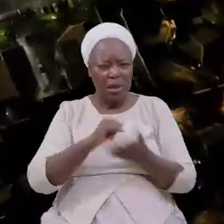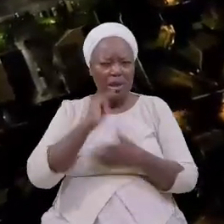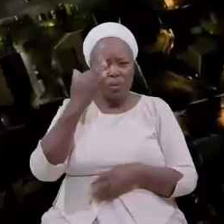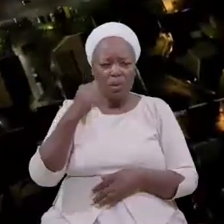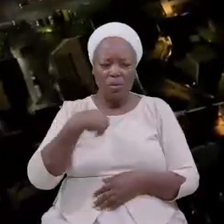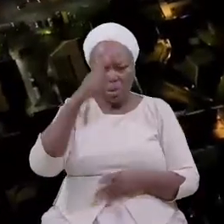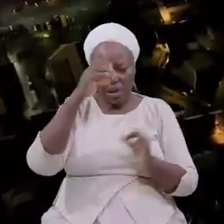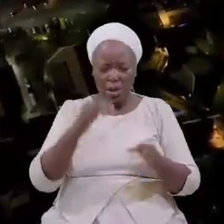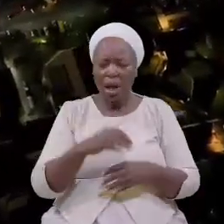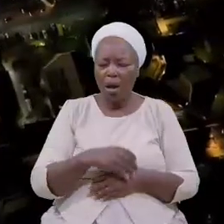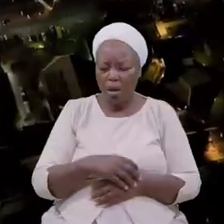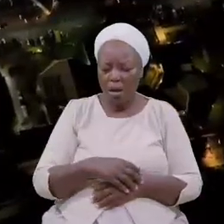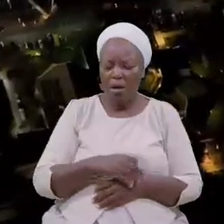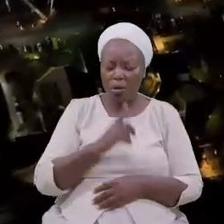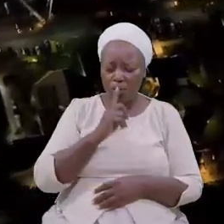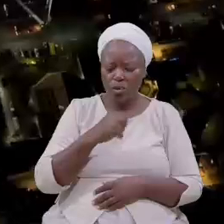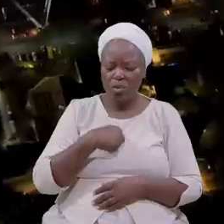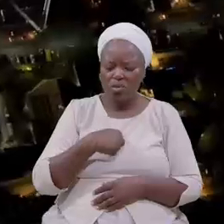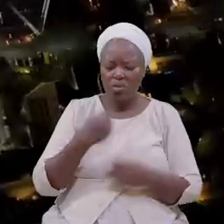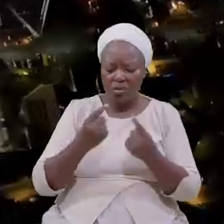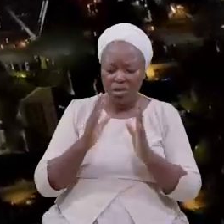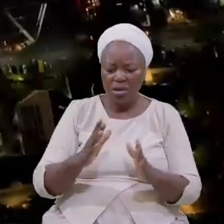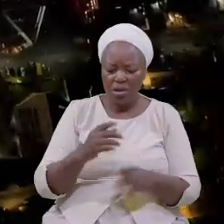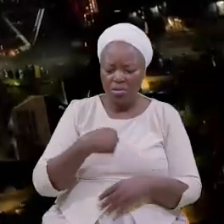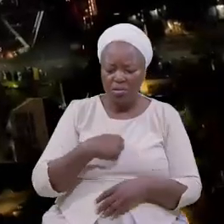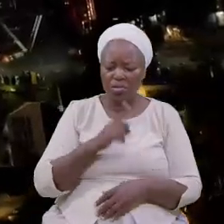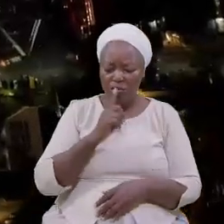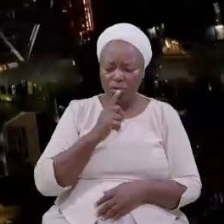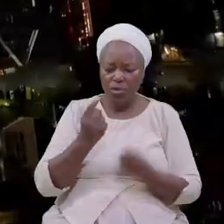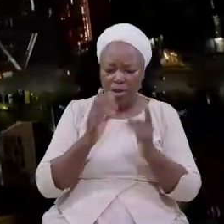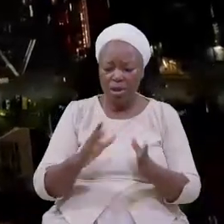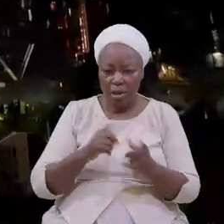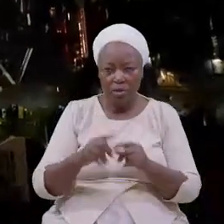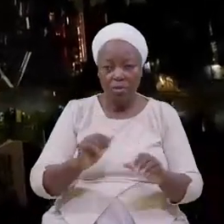hand. Continue in that decision.